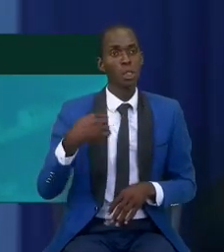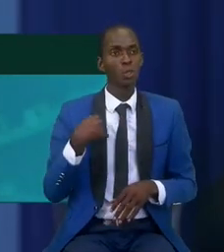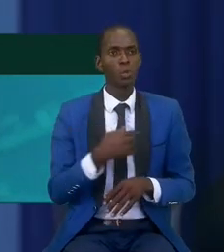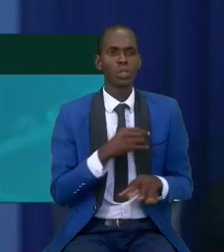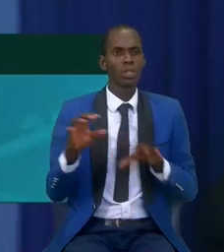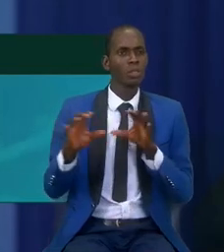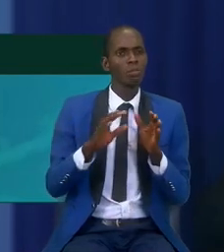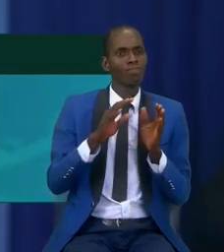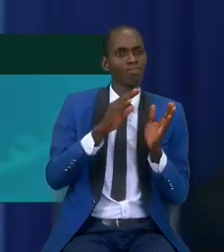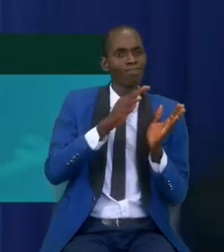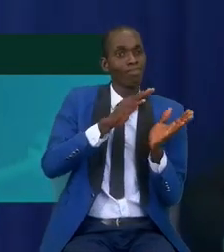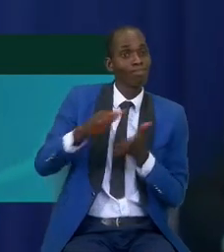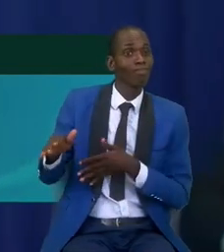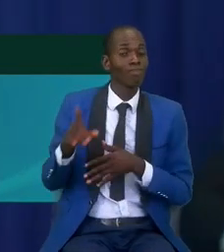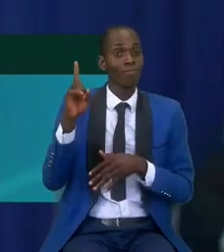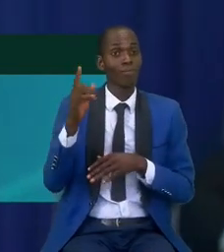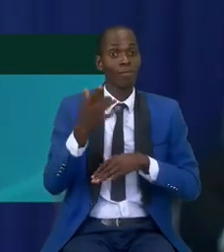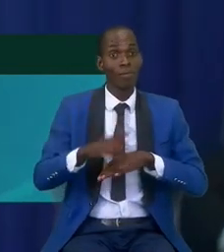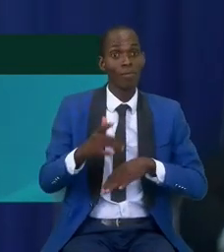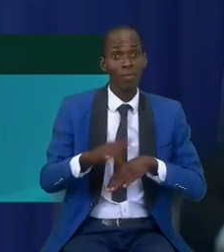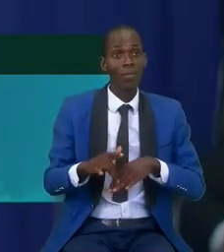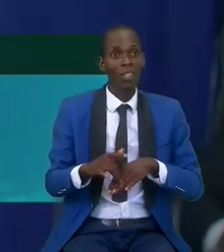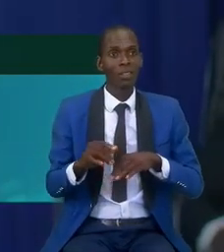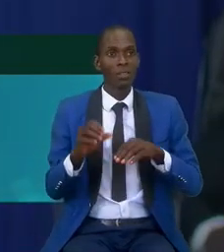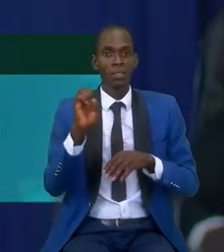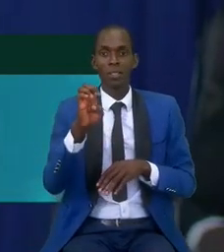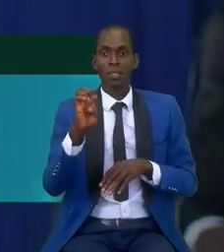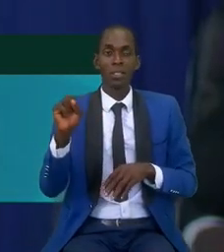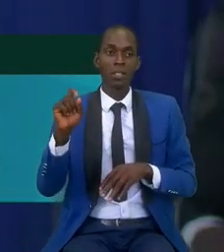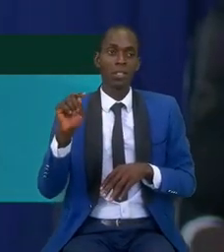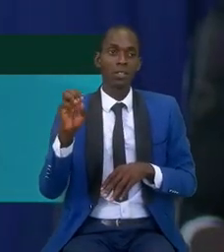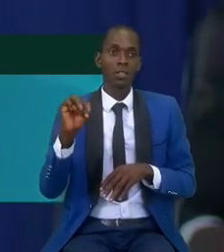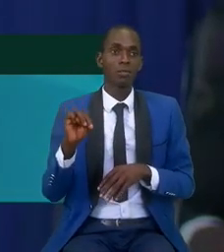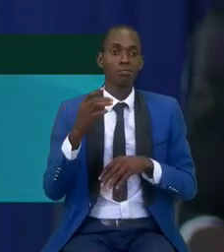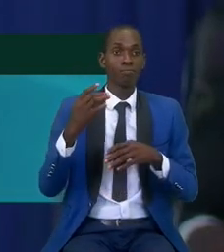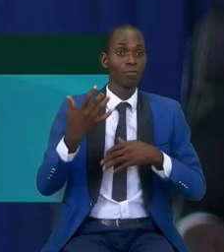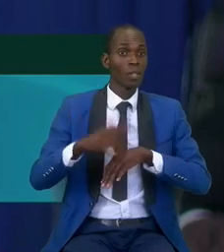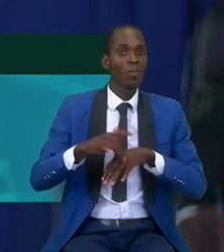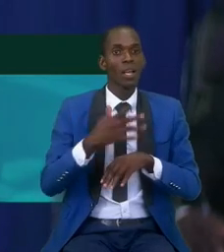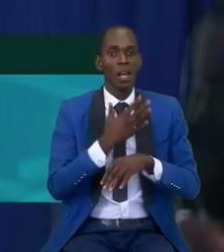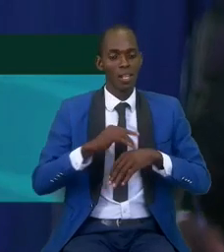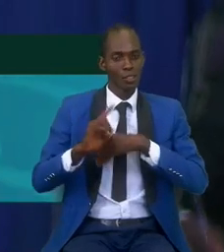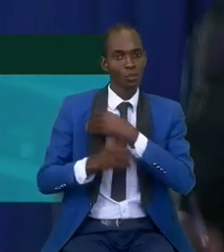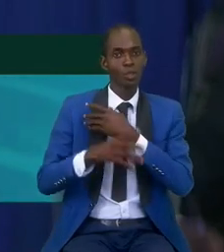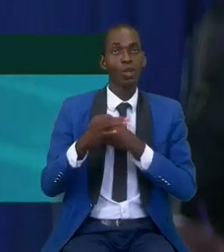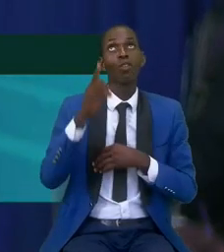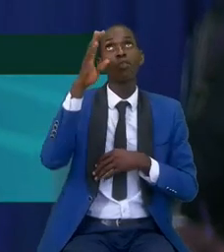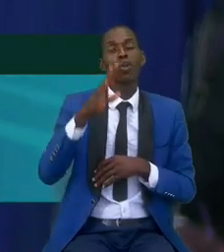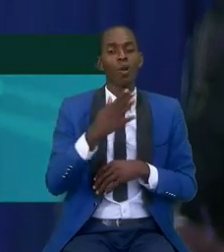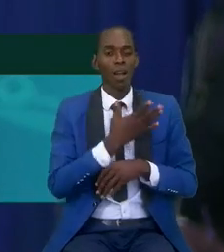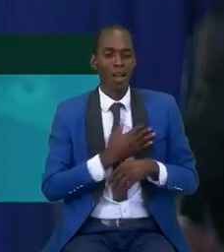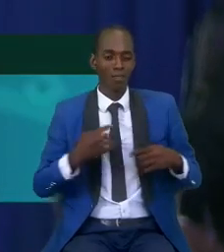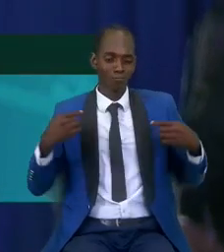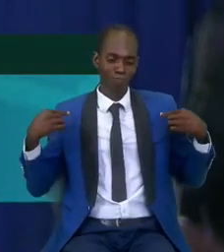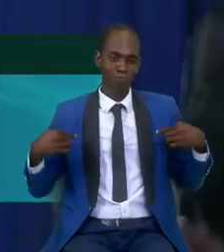Afflicted look at verse 5 in verse 5 and but he was wounded for transgressions